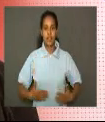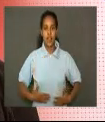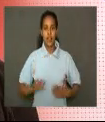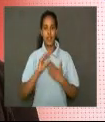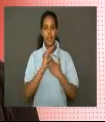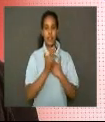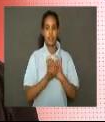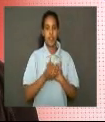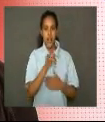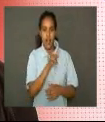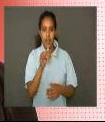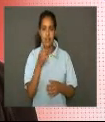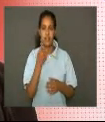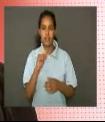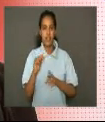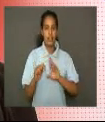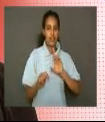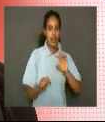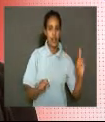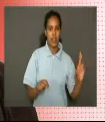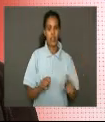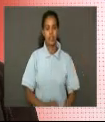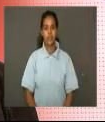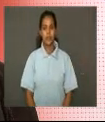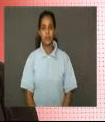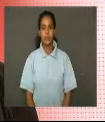phase as the reactants.